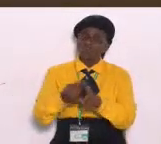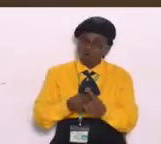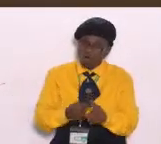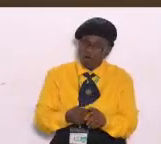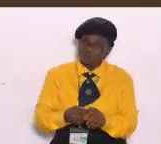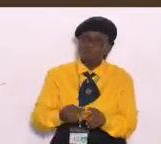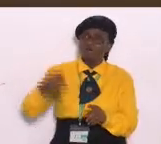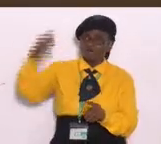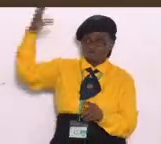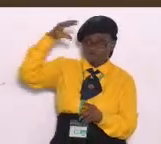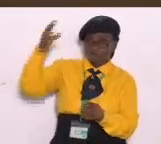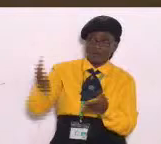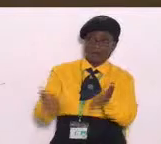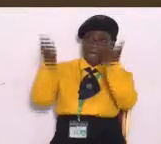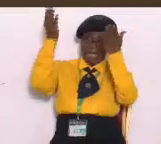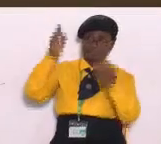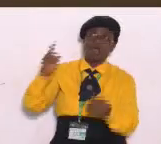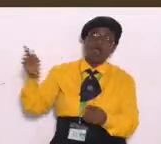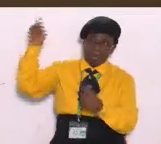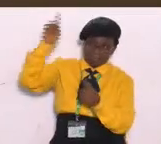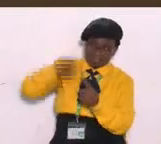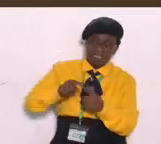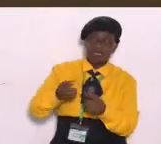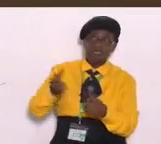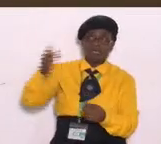sunset, and there's nothing to show for it.